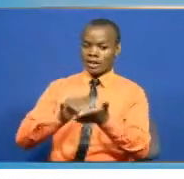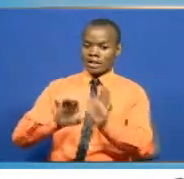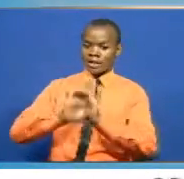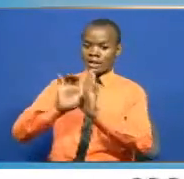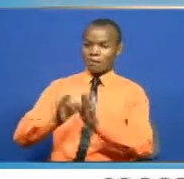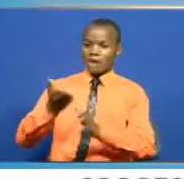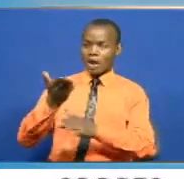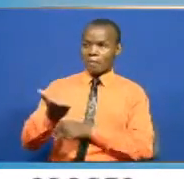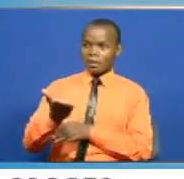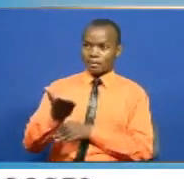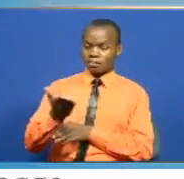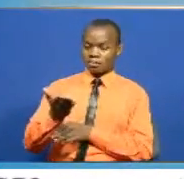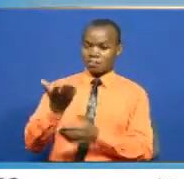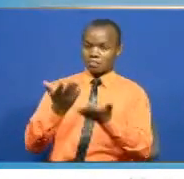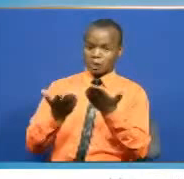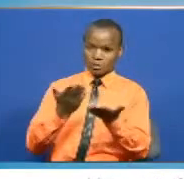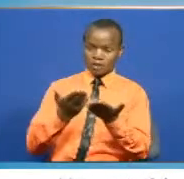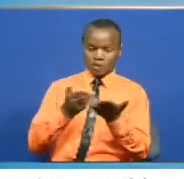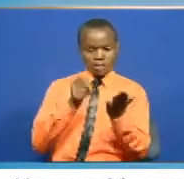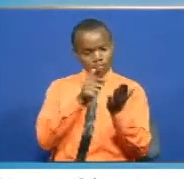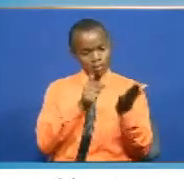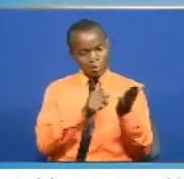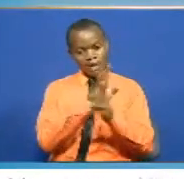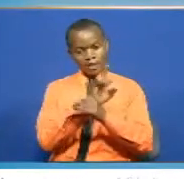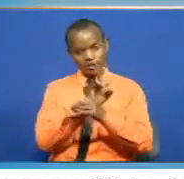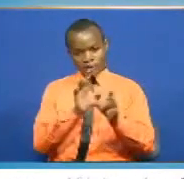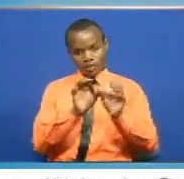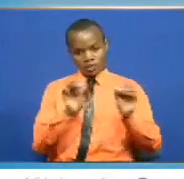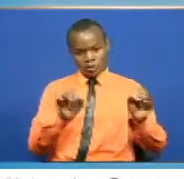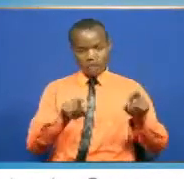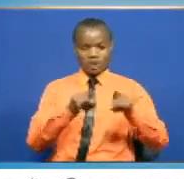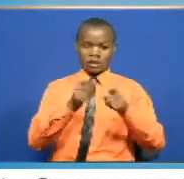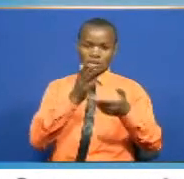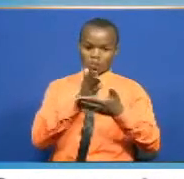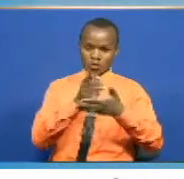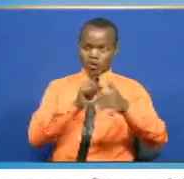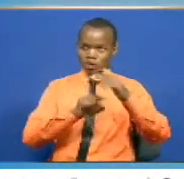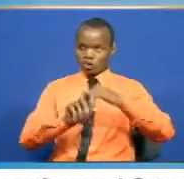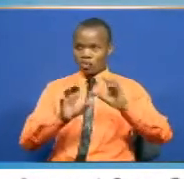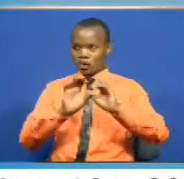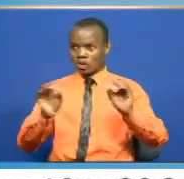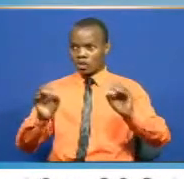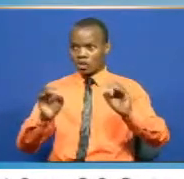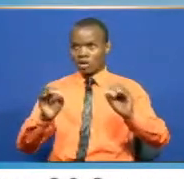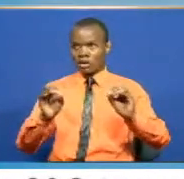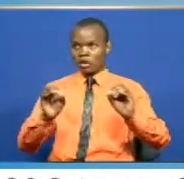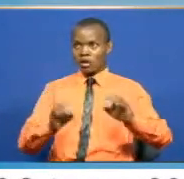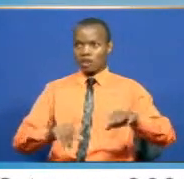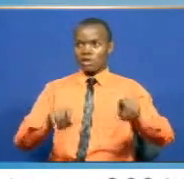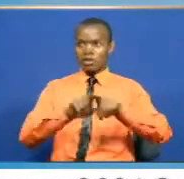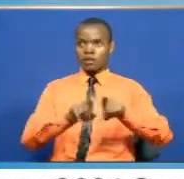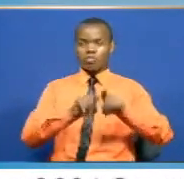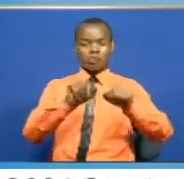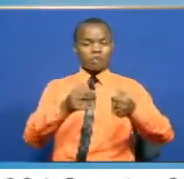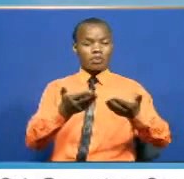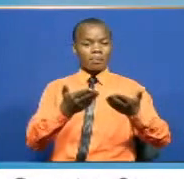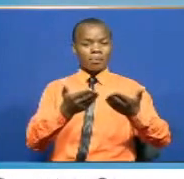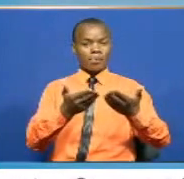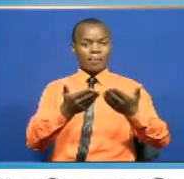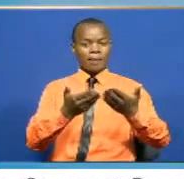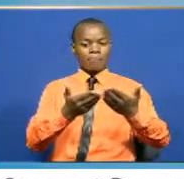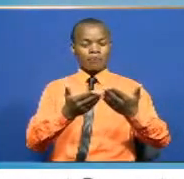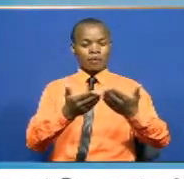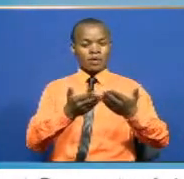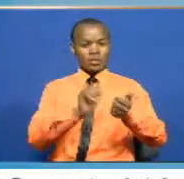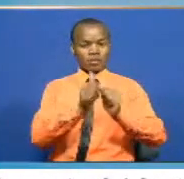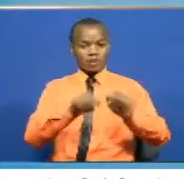here you're not running back on defense. Here you're not boxing out. Here you're not putting a body or going for the basketball. Here you're not